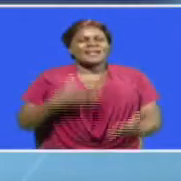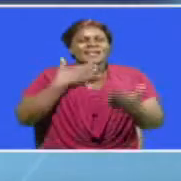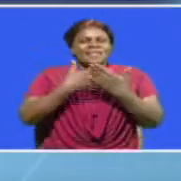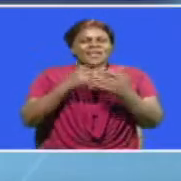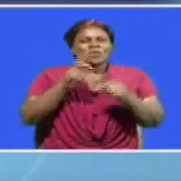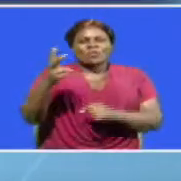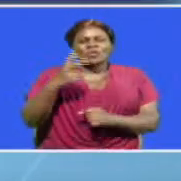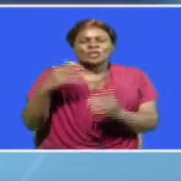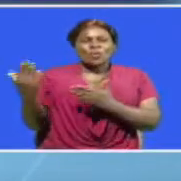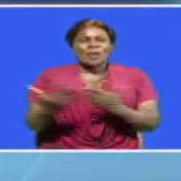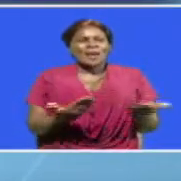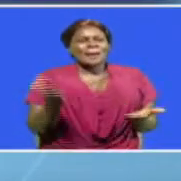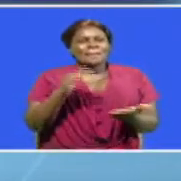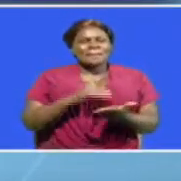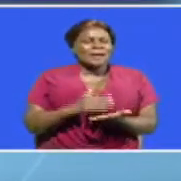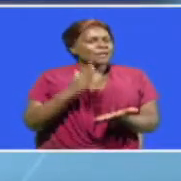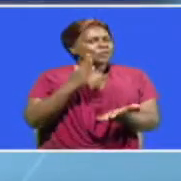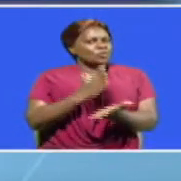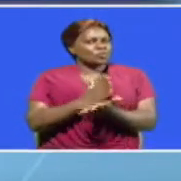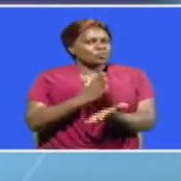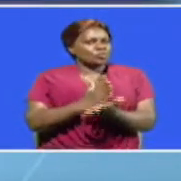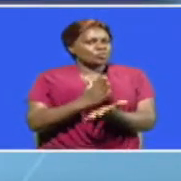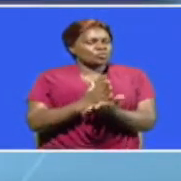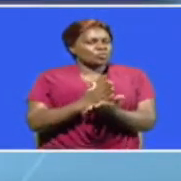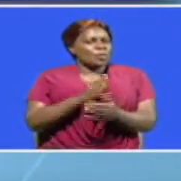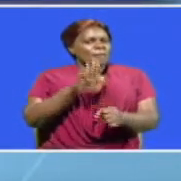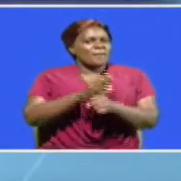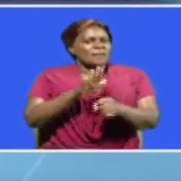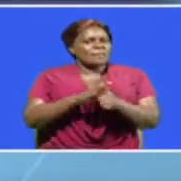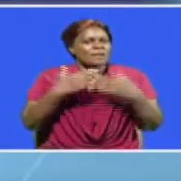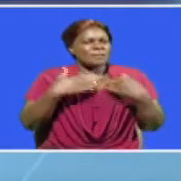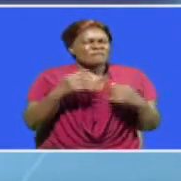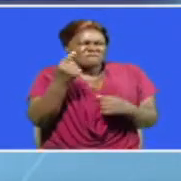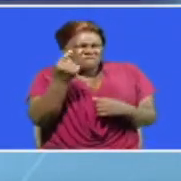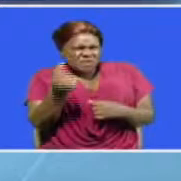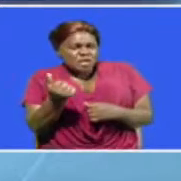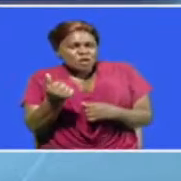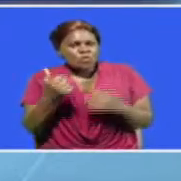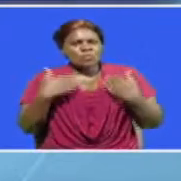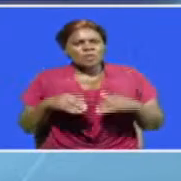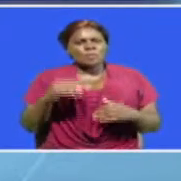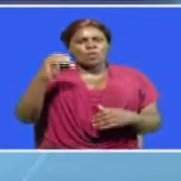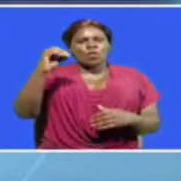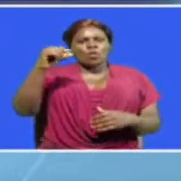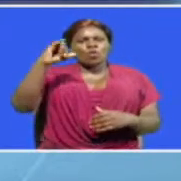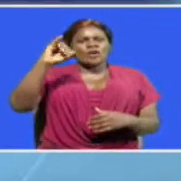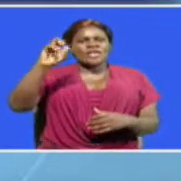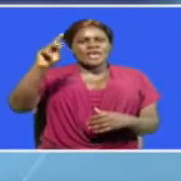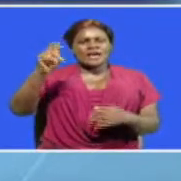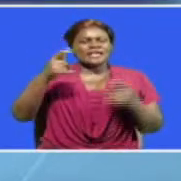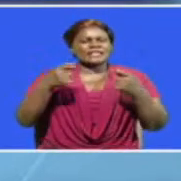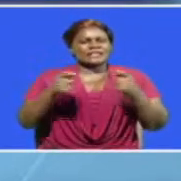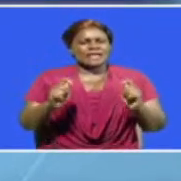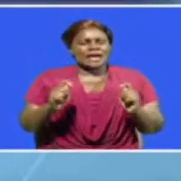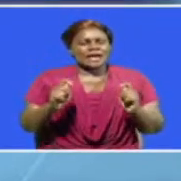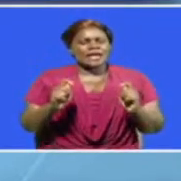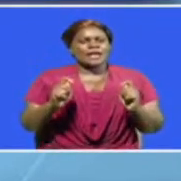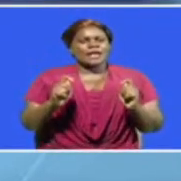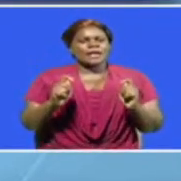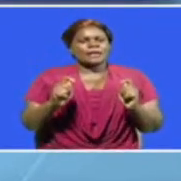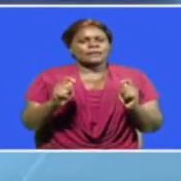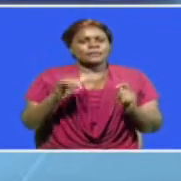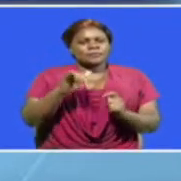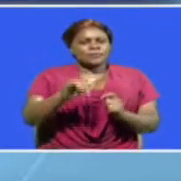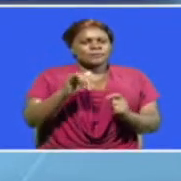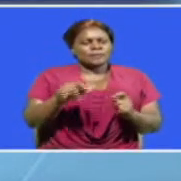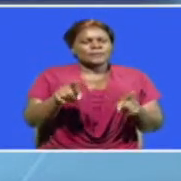Watching and welcome back. Despite its lean population, the Ogiek community has defied odds and affront to their existence